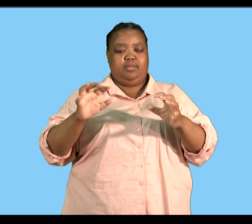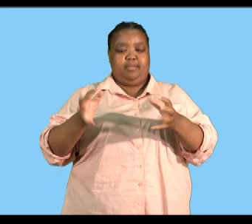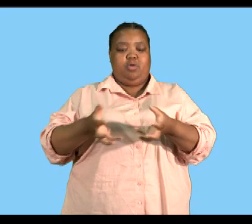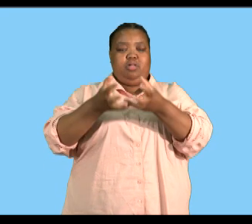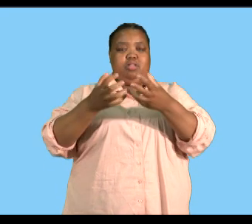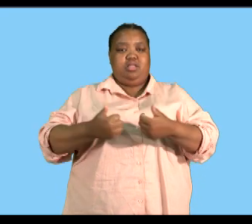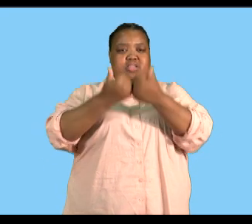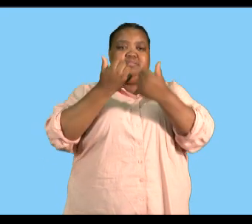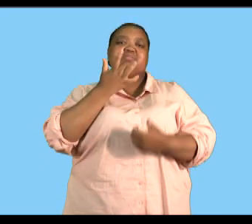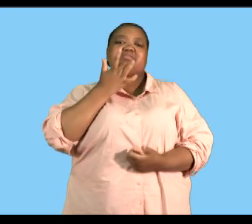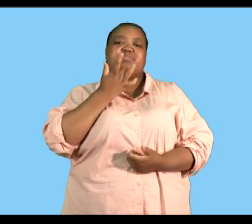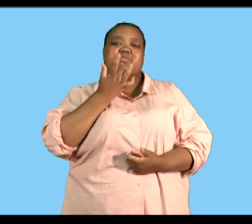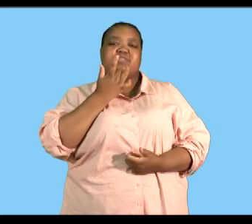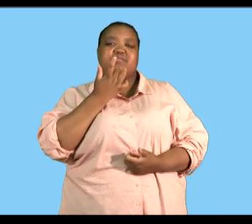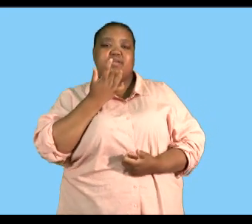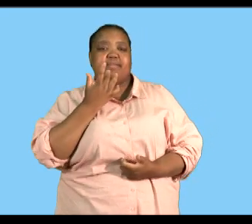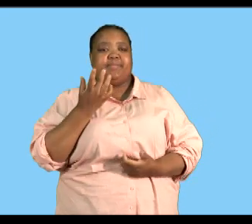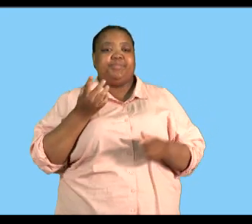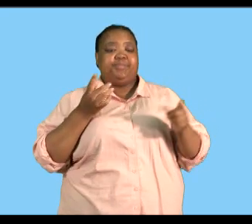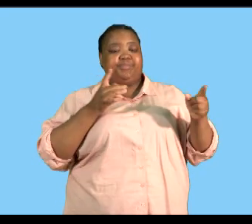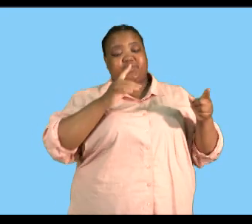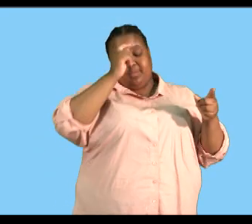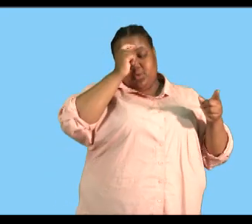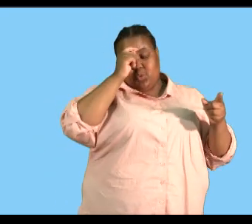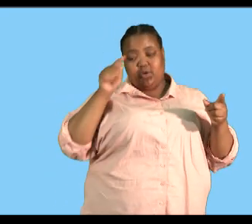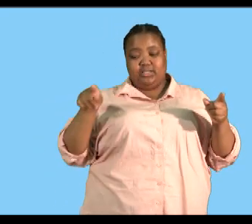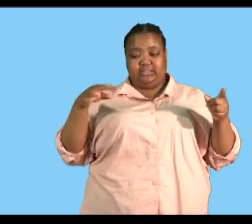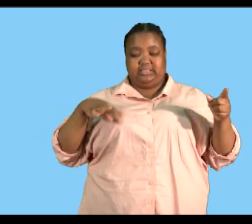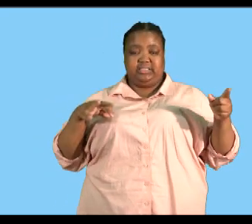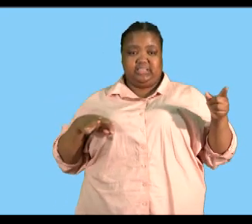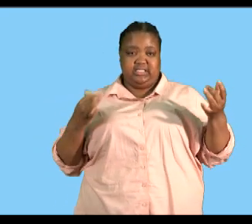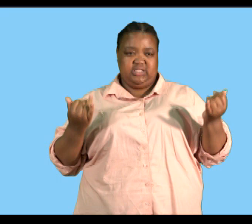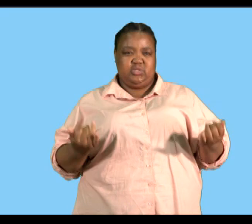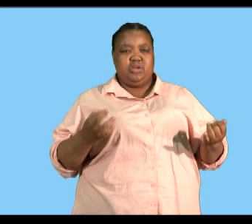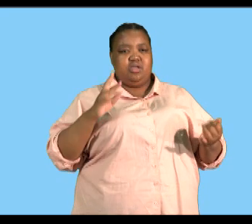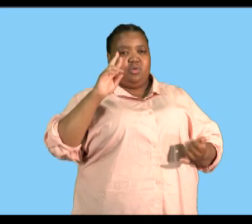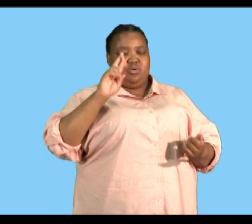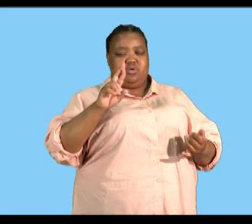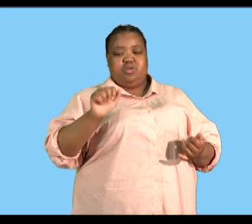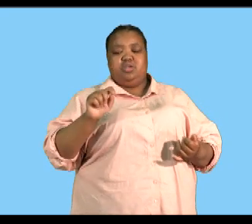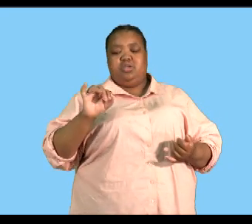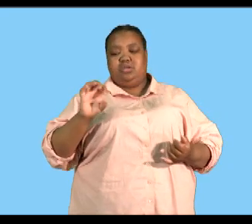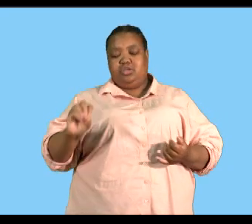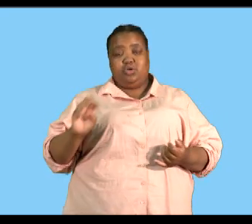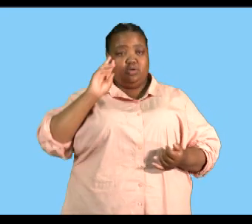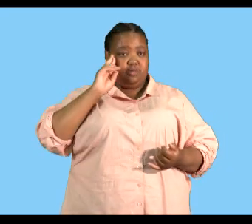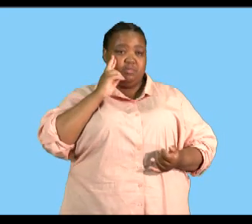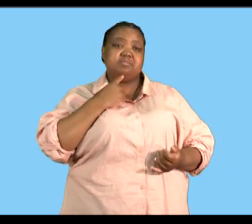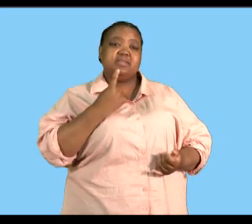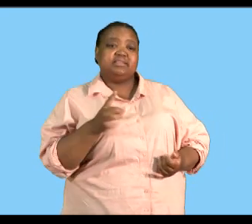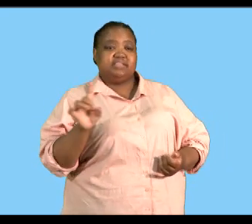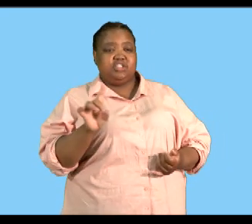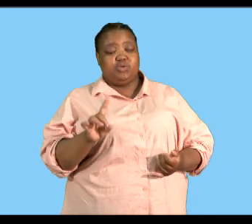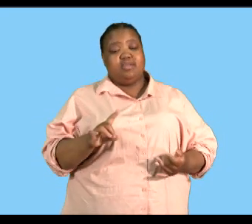also working with ratios. Remember, we have said when we work with ratio, we take our ratio of which is given to